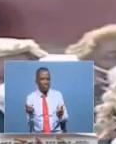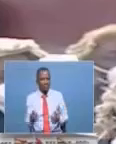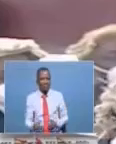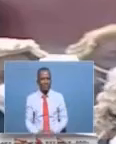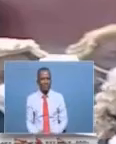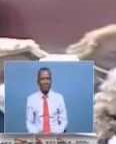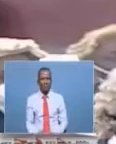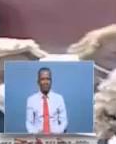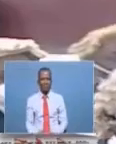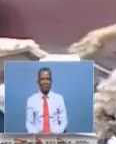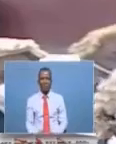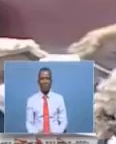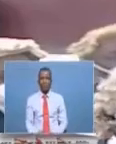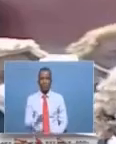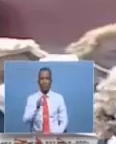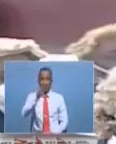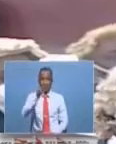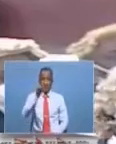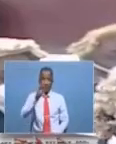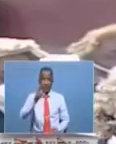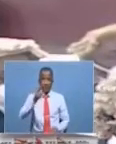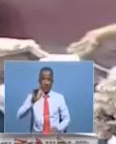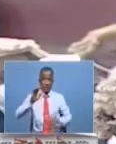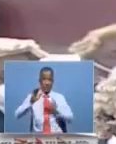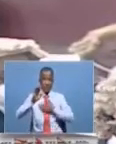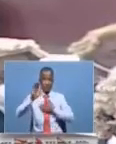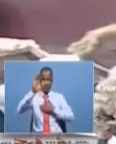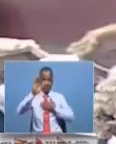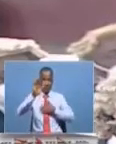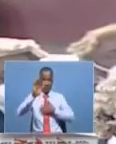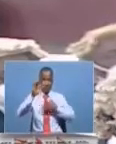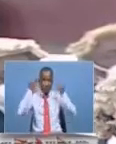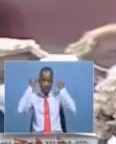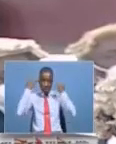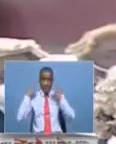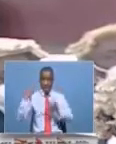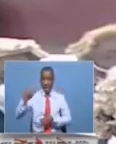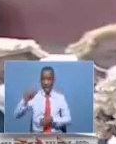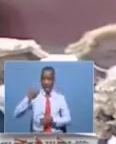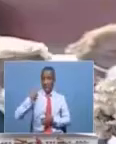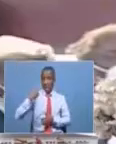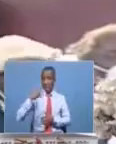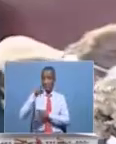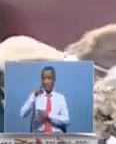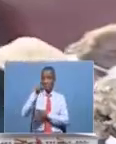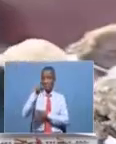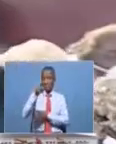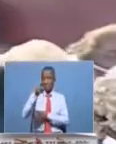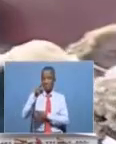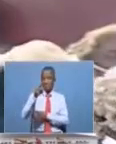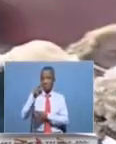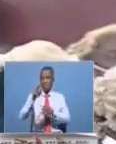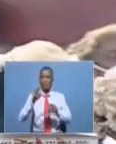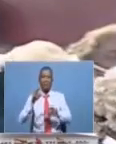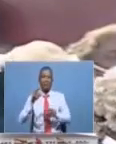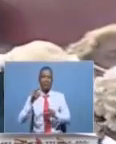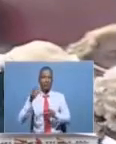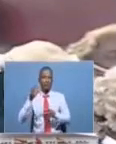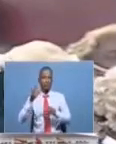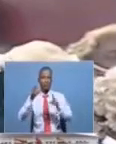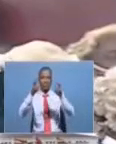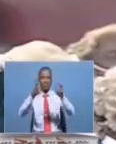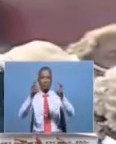I'll refer your lordships to the case of Charles Lawrence